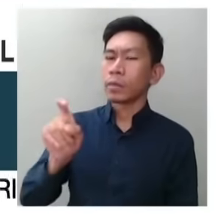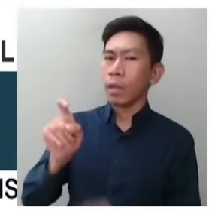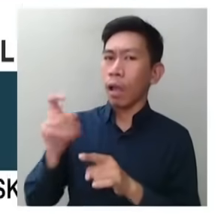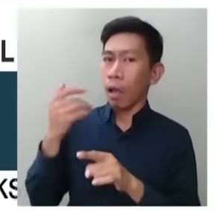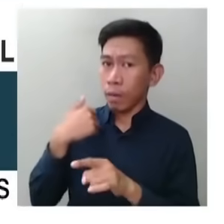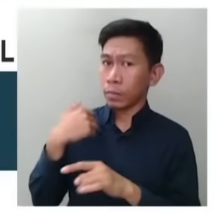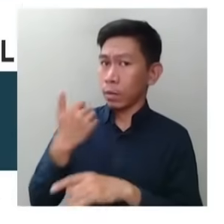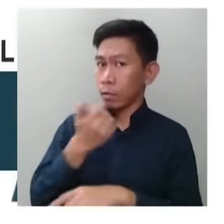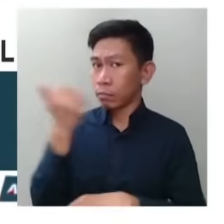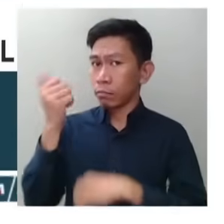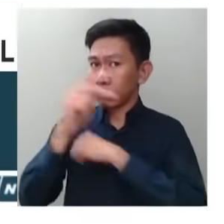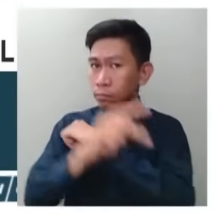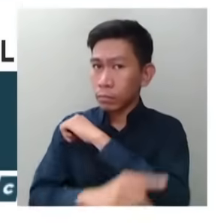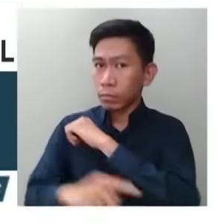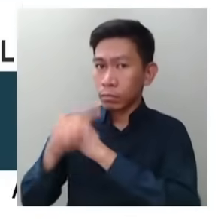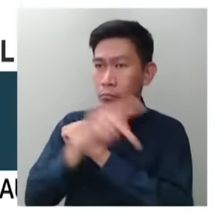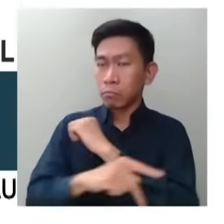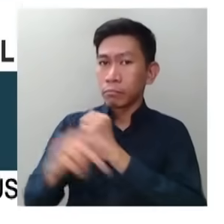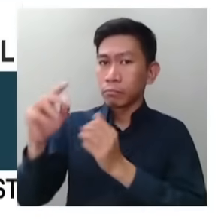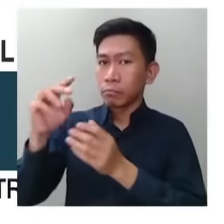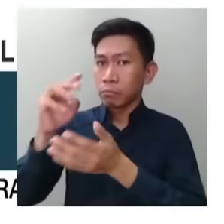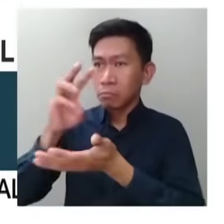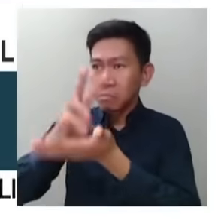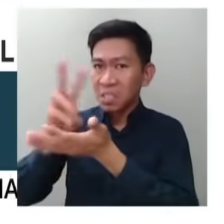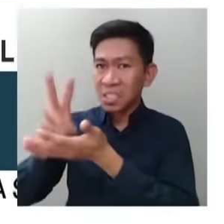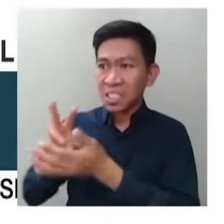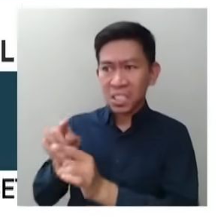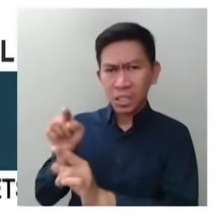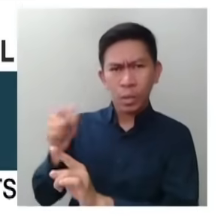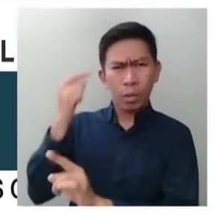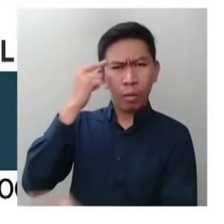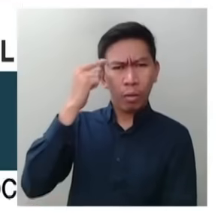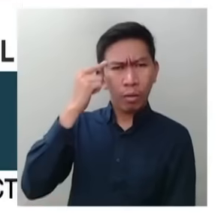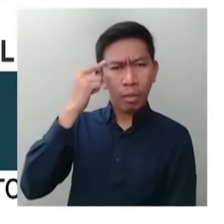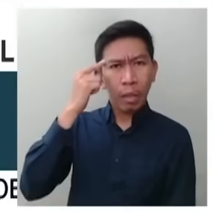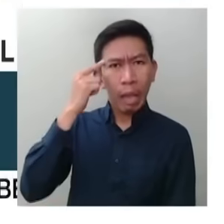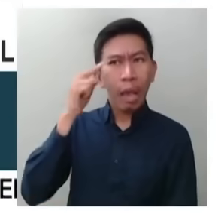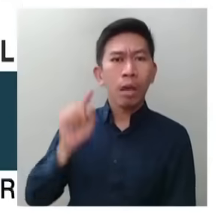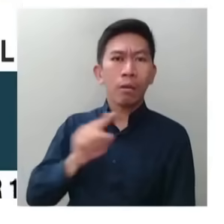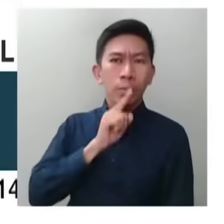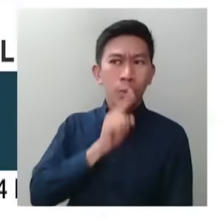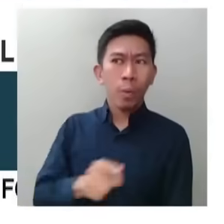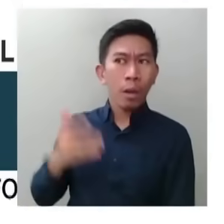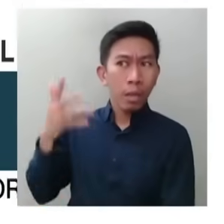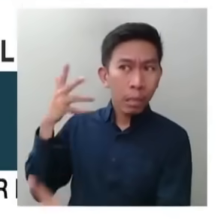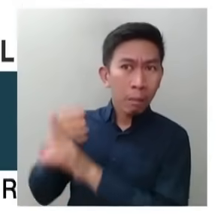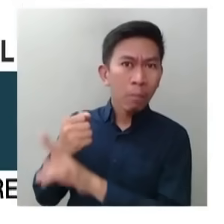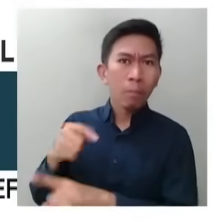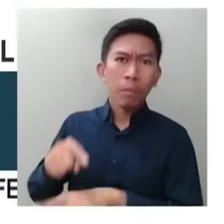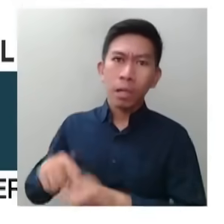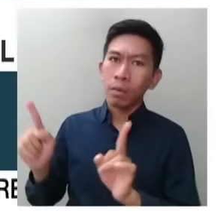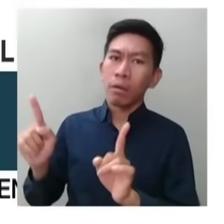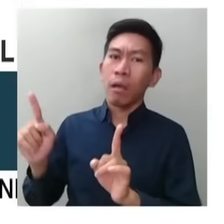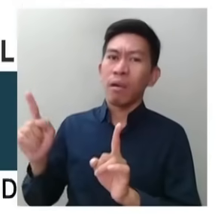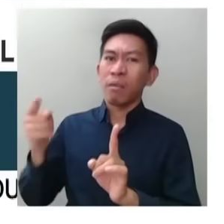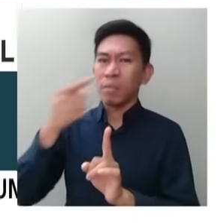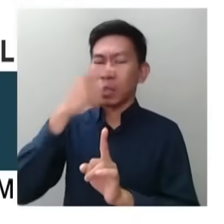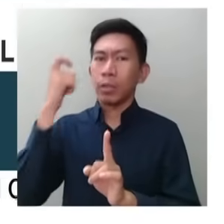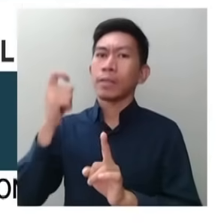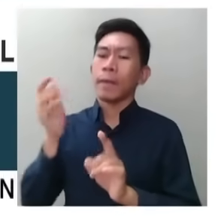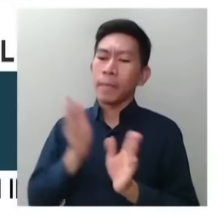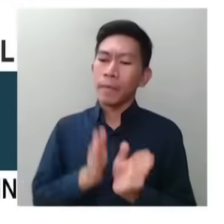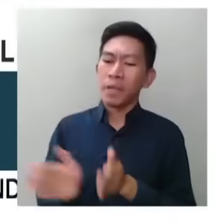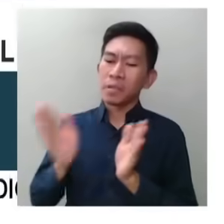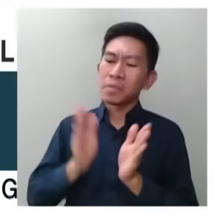province that you thought would really get affected, but because of prevention